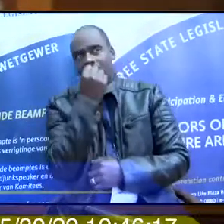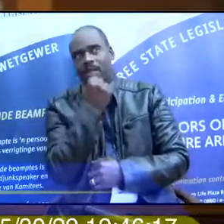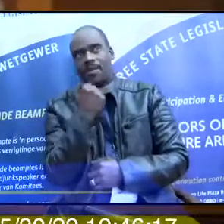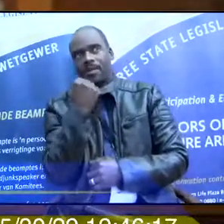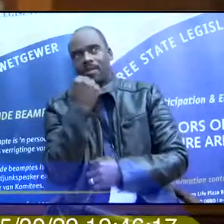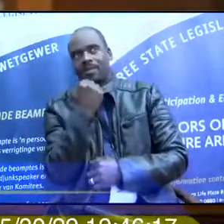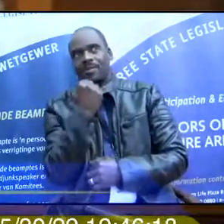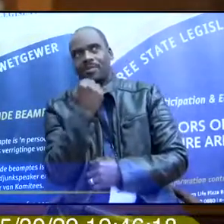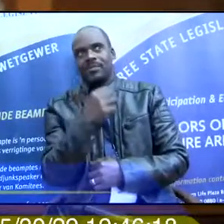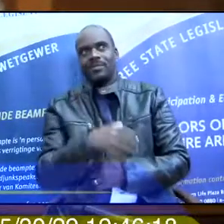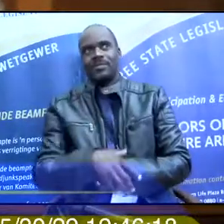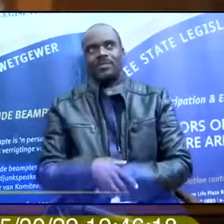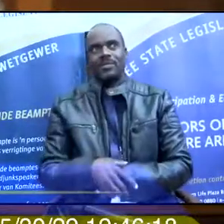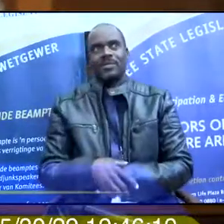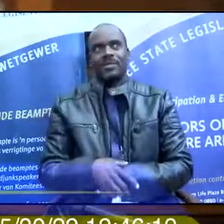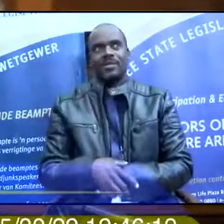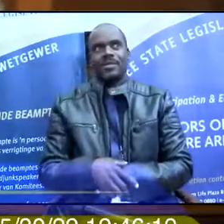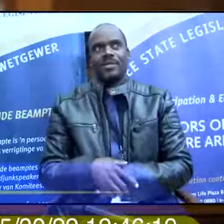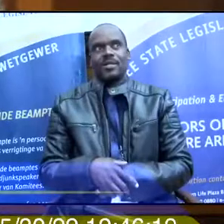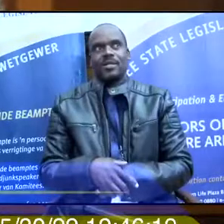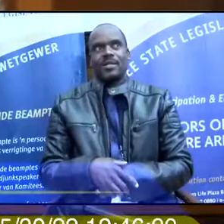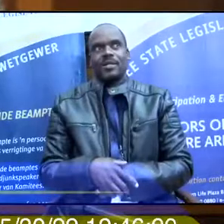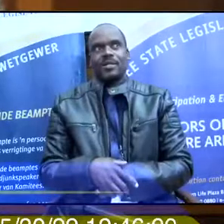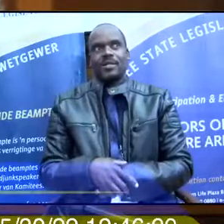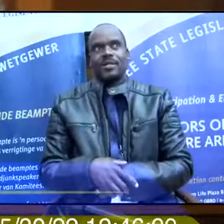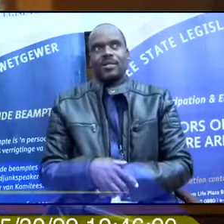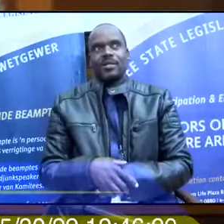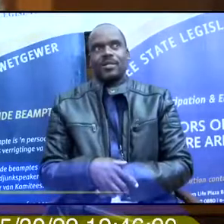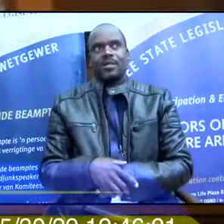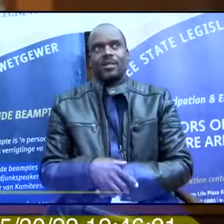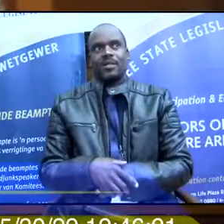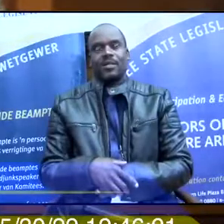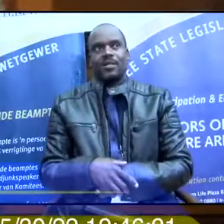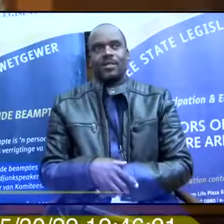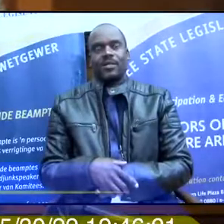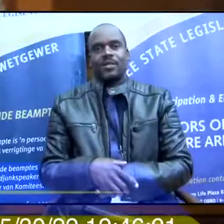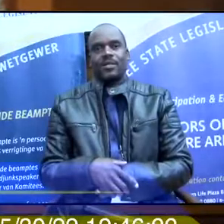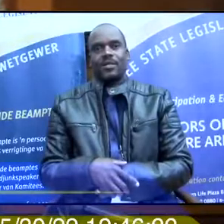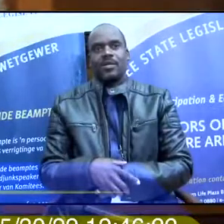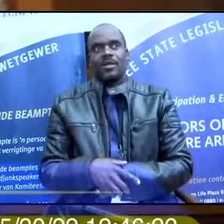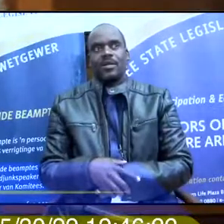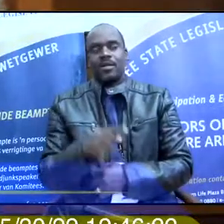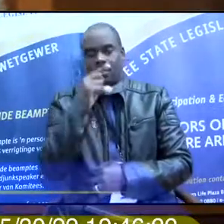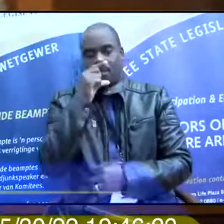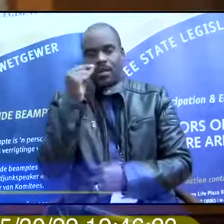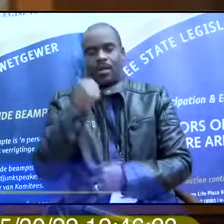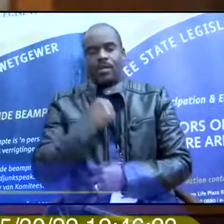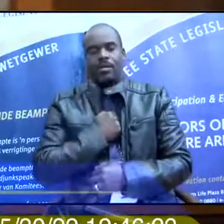but you cannot erase history my name is this is omashati